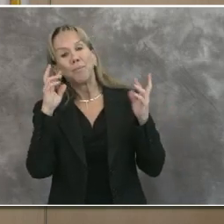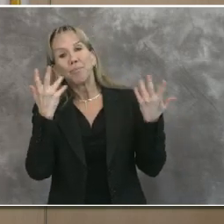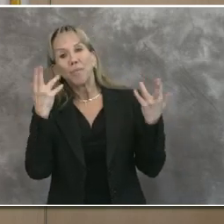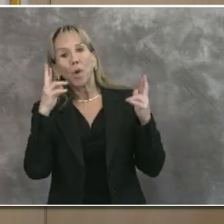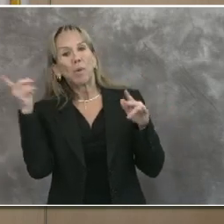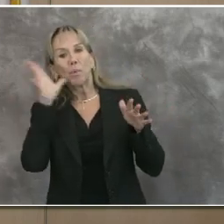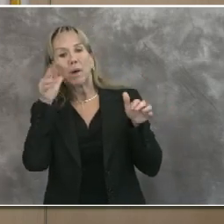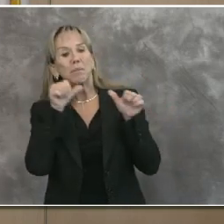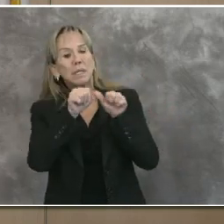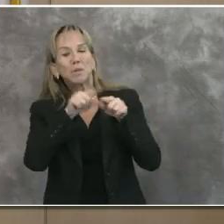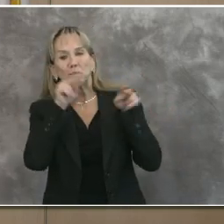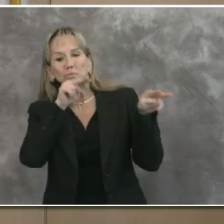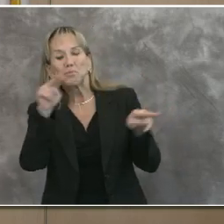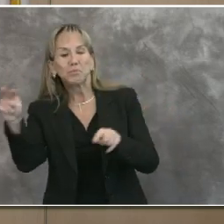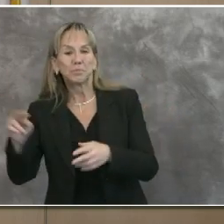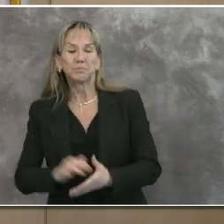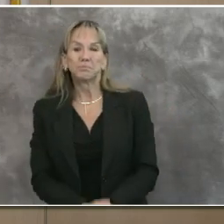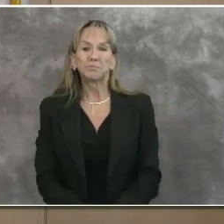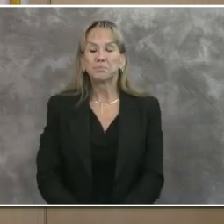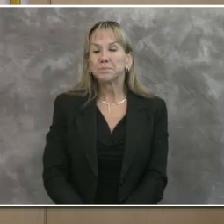continue.